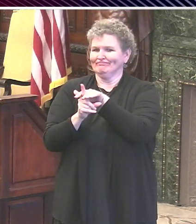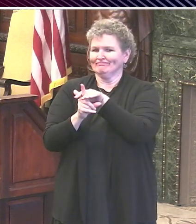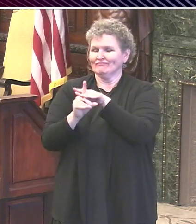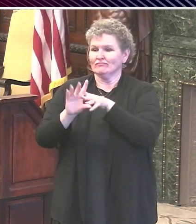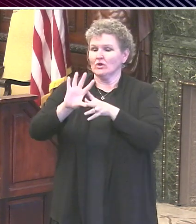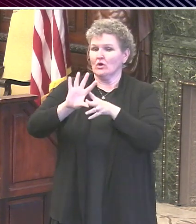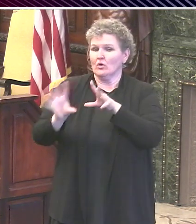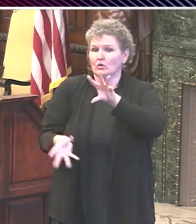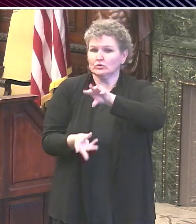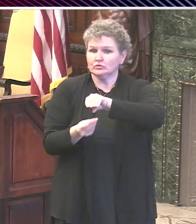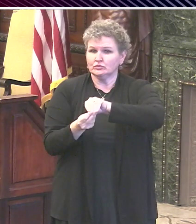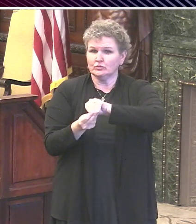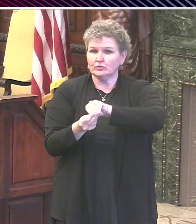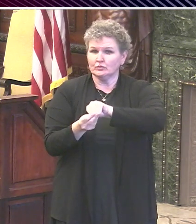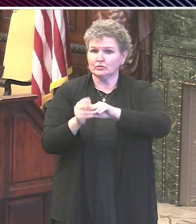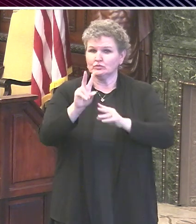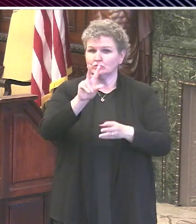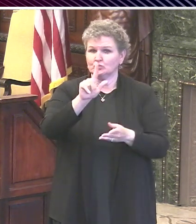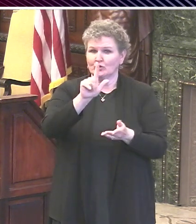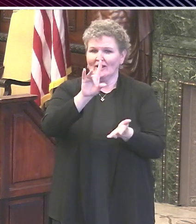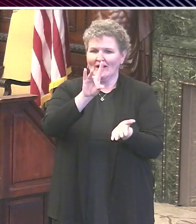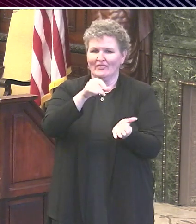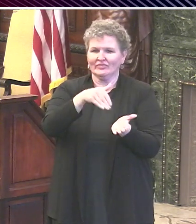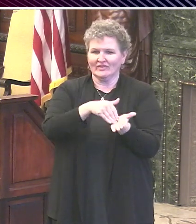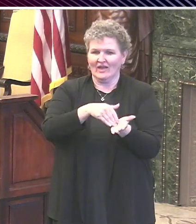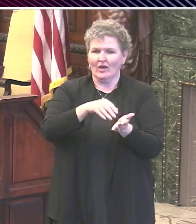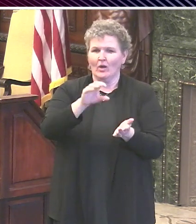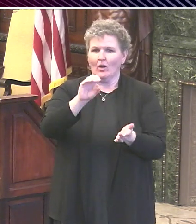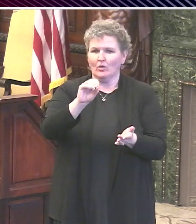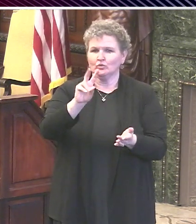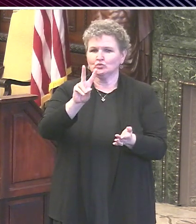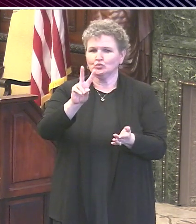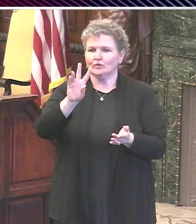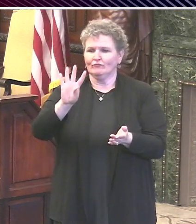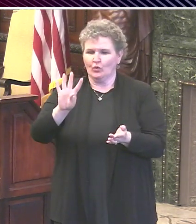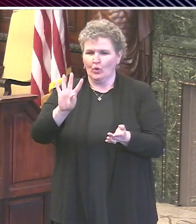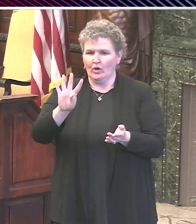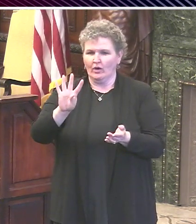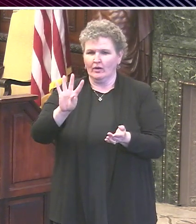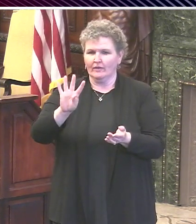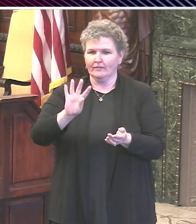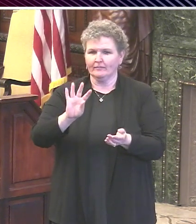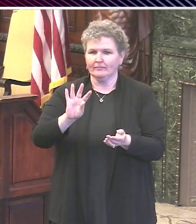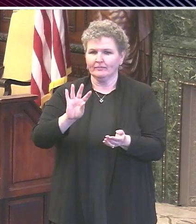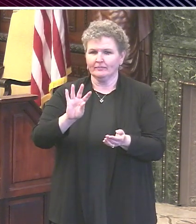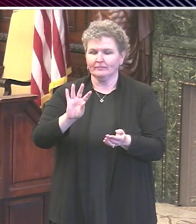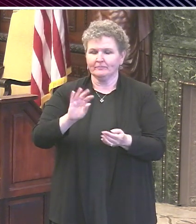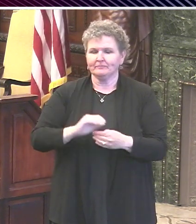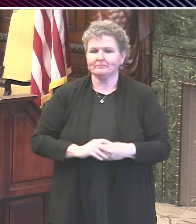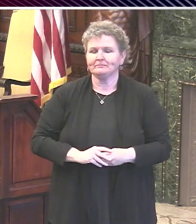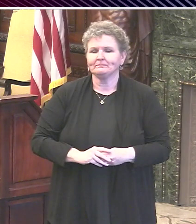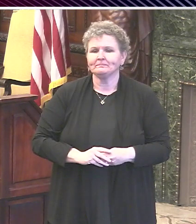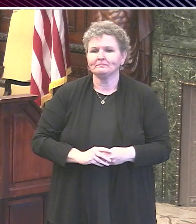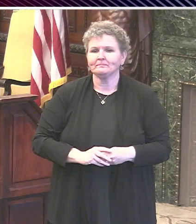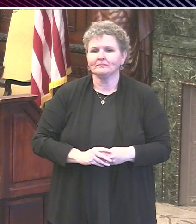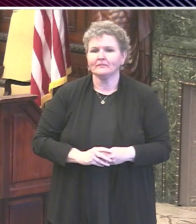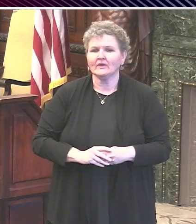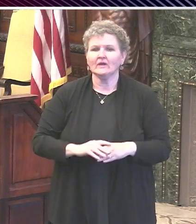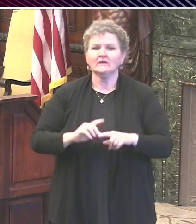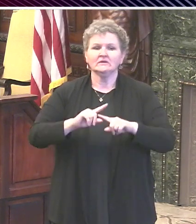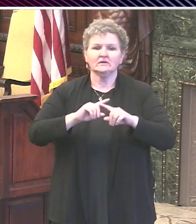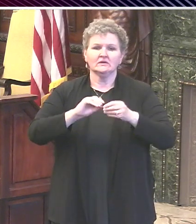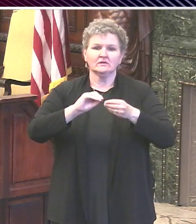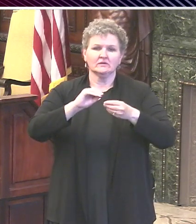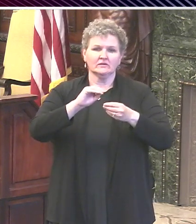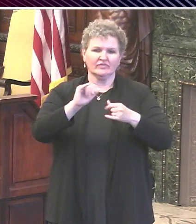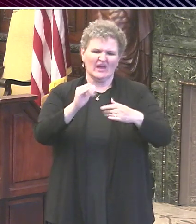residents, bringing us a total of 28,024 since the beginning of the epidemic. Now, those cases were distributed over the past few days.